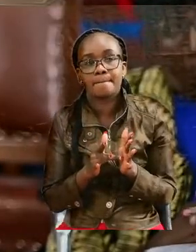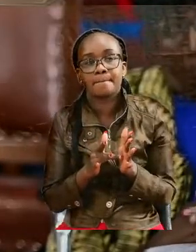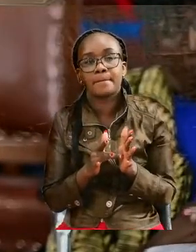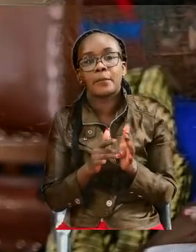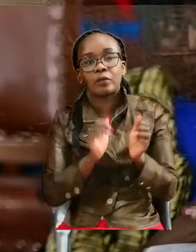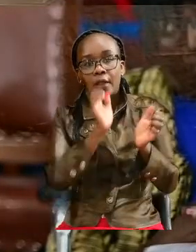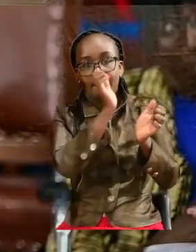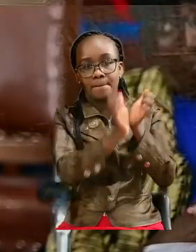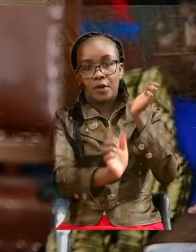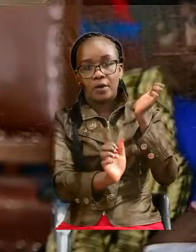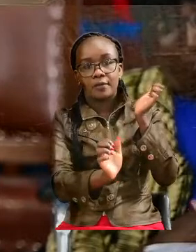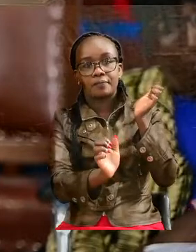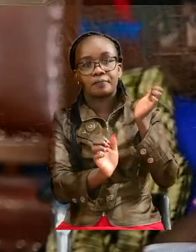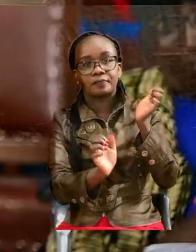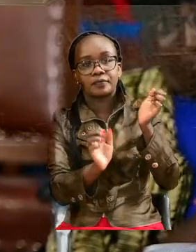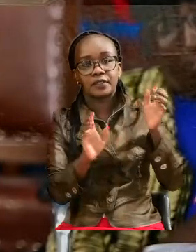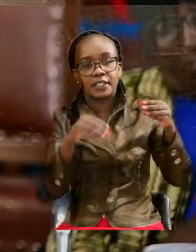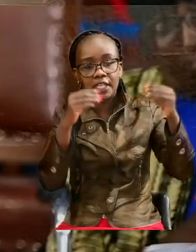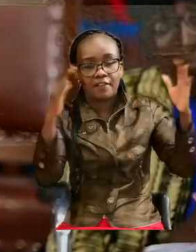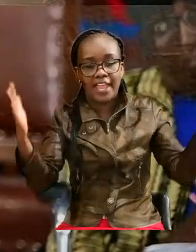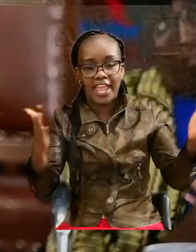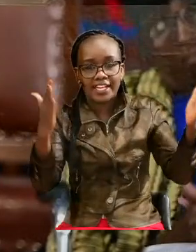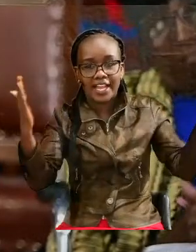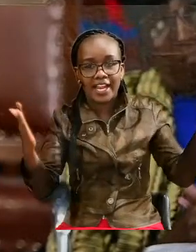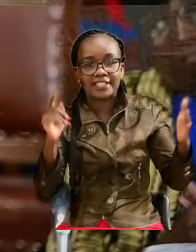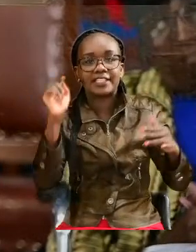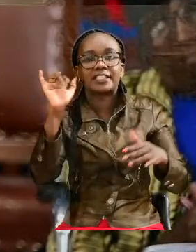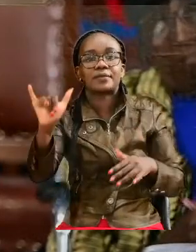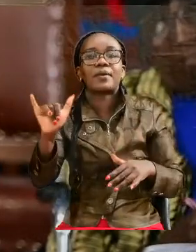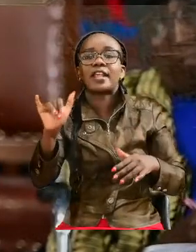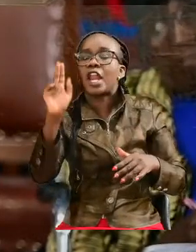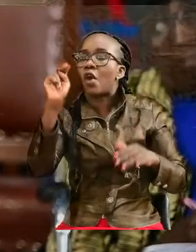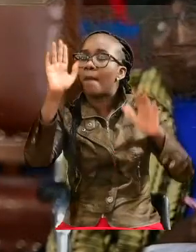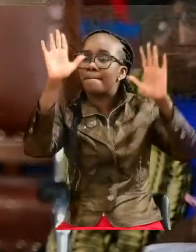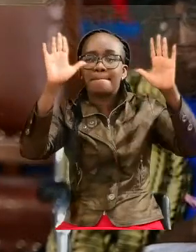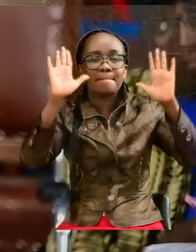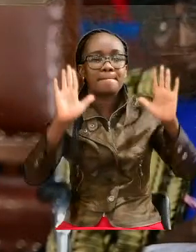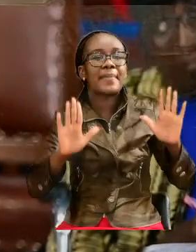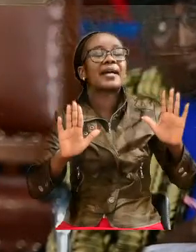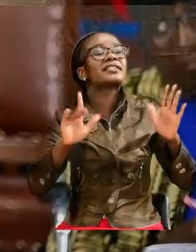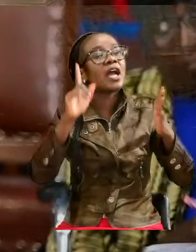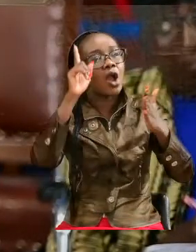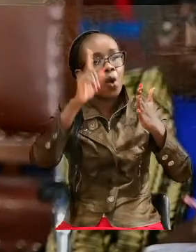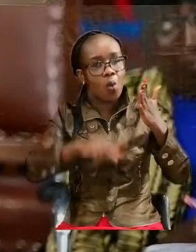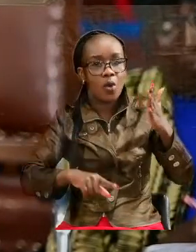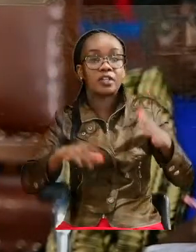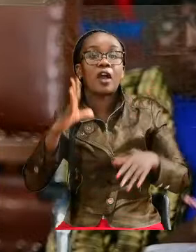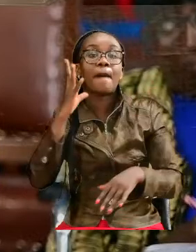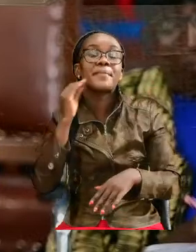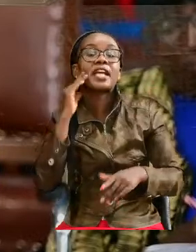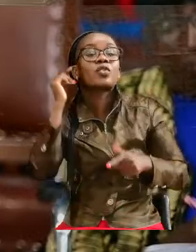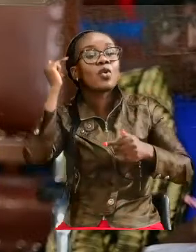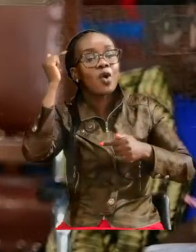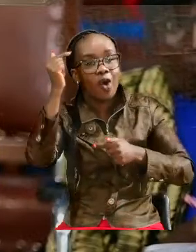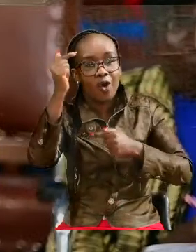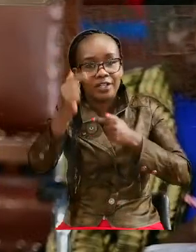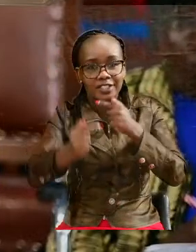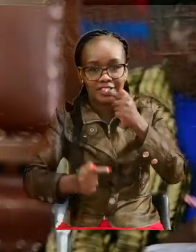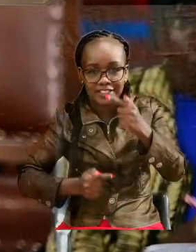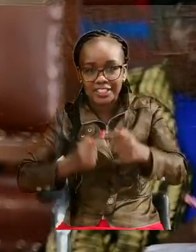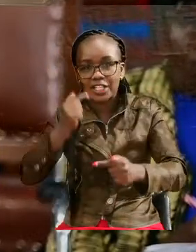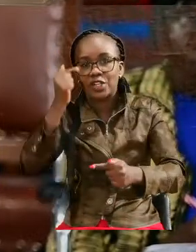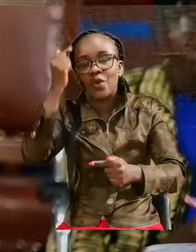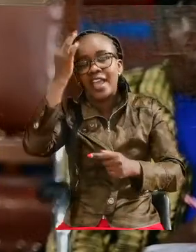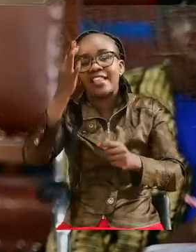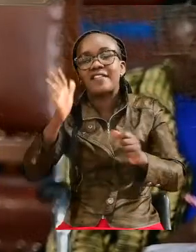Paul's thanksgiving leads to encouraging Timothy, no matter what he may encounter, to continue in